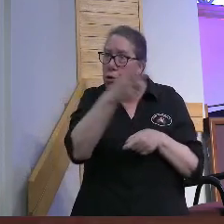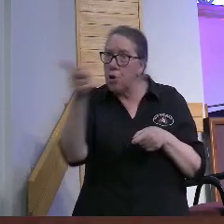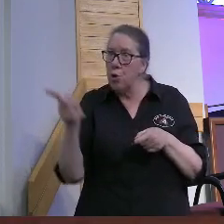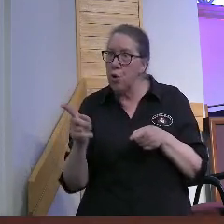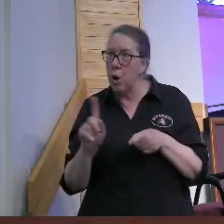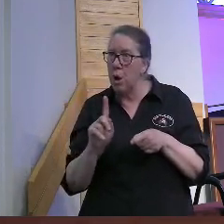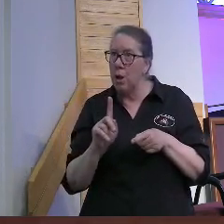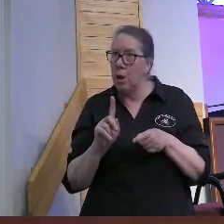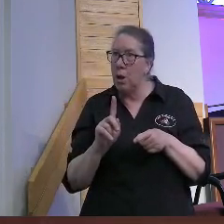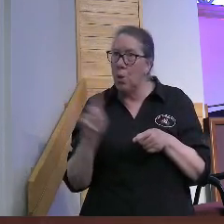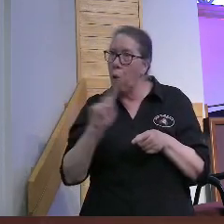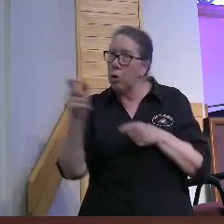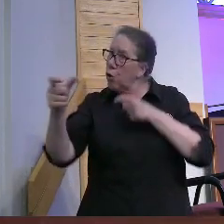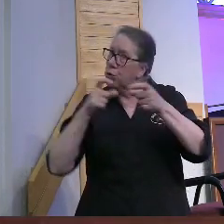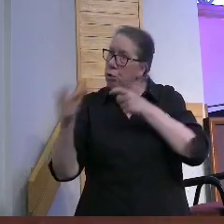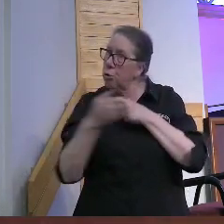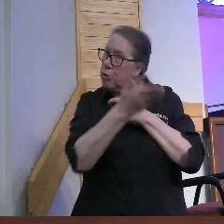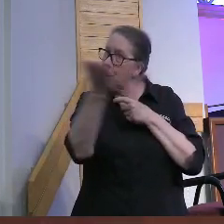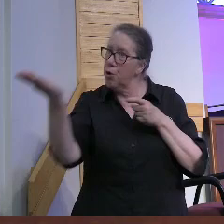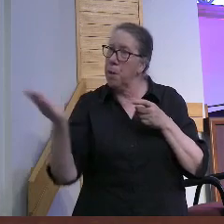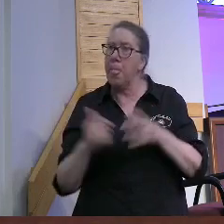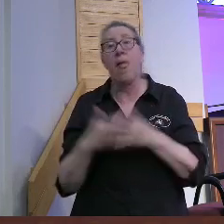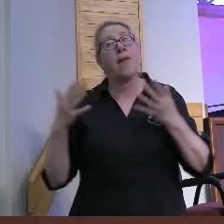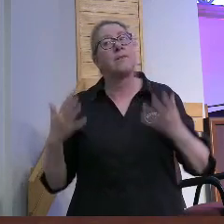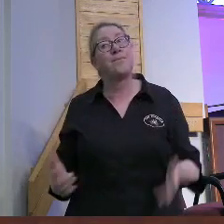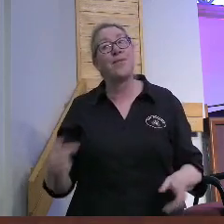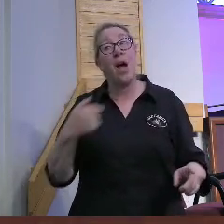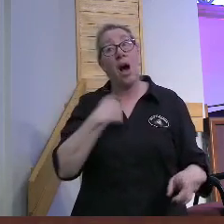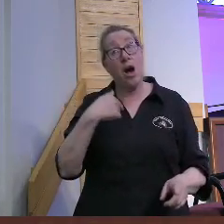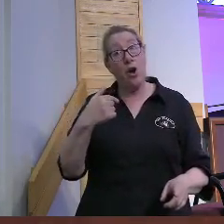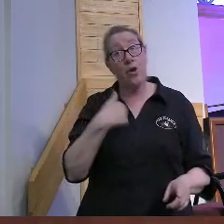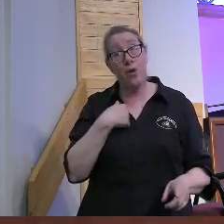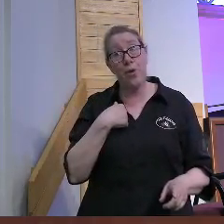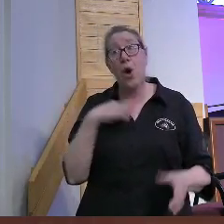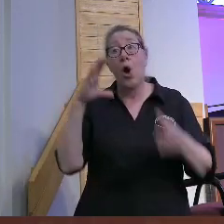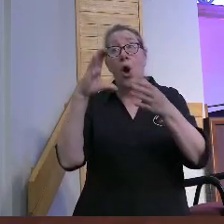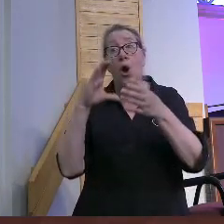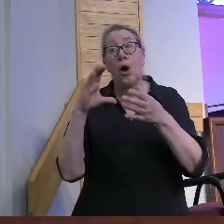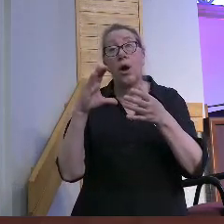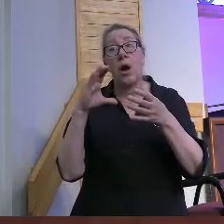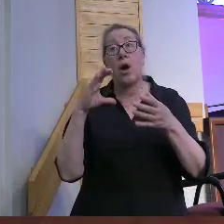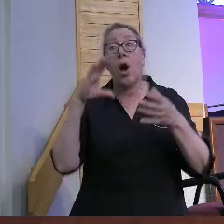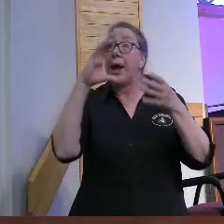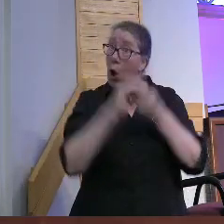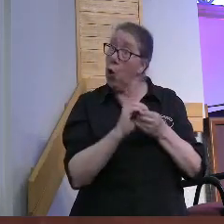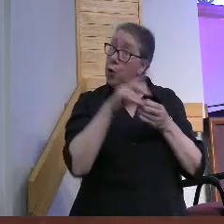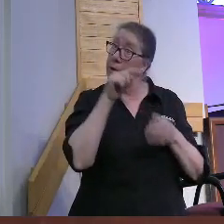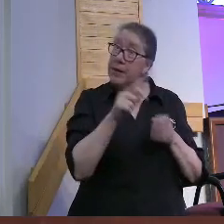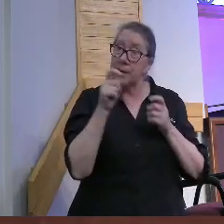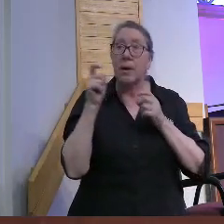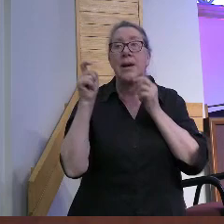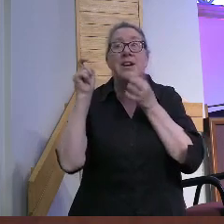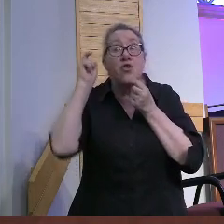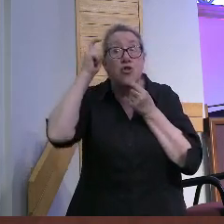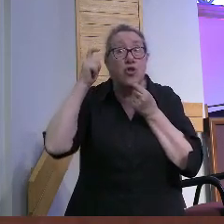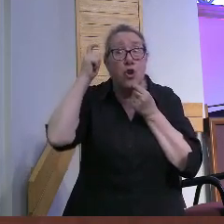The hold that it has on you. You see, I own concern. I own it.